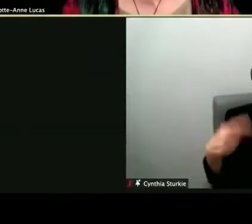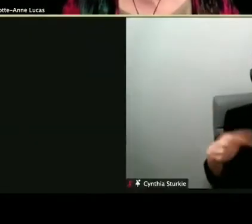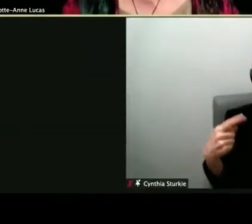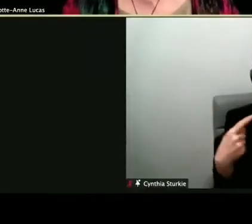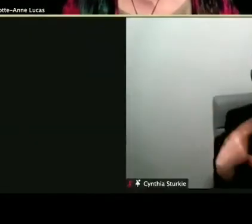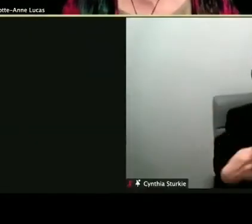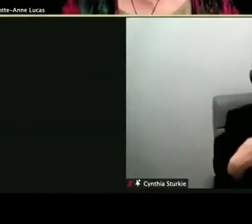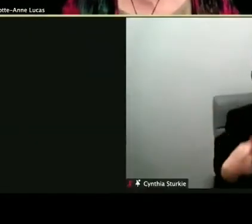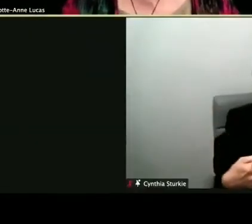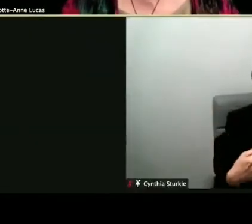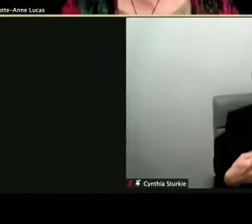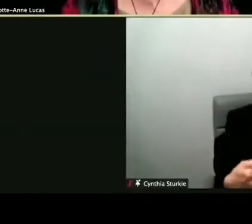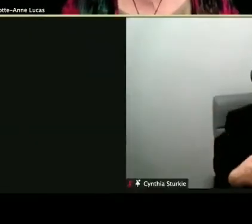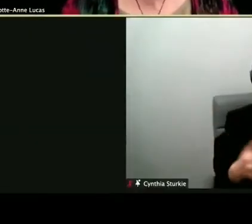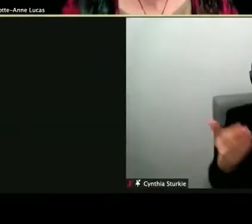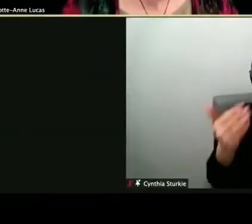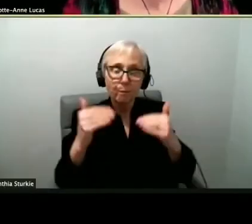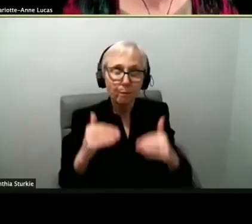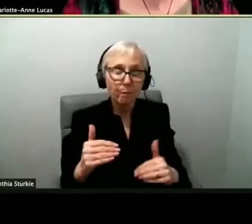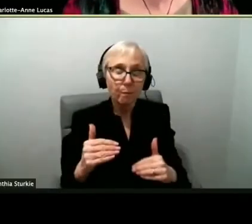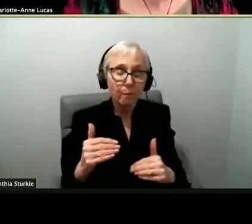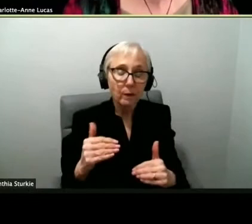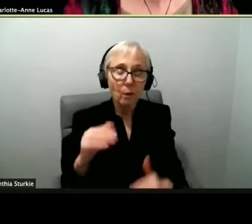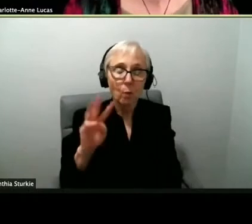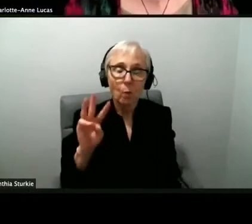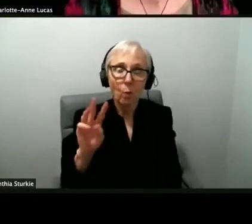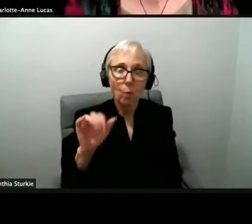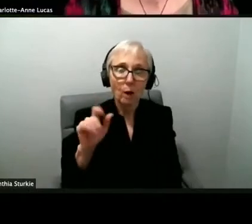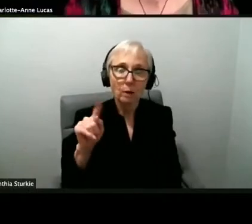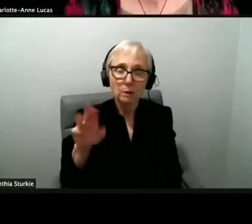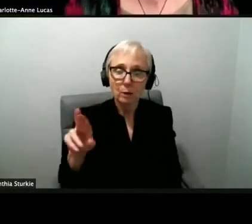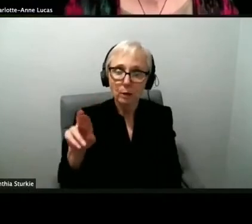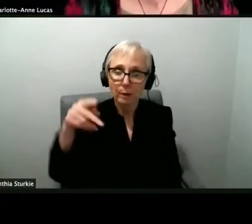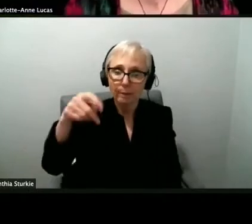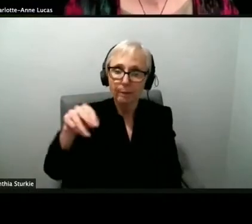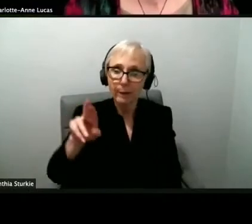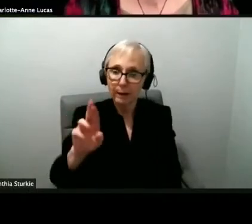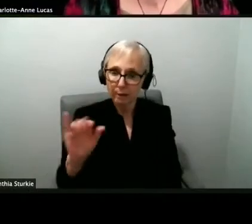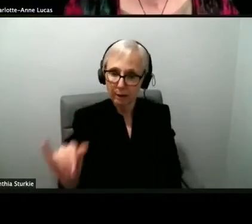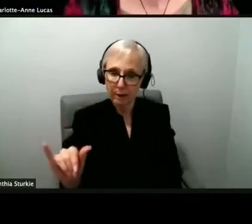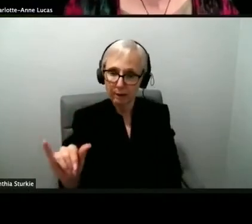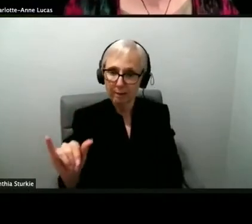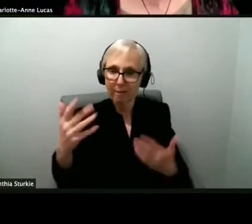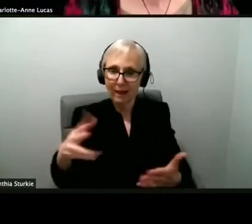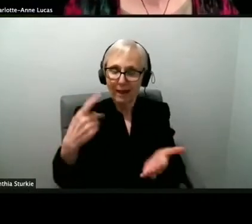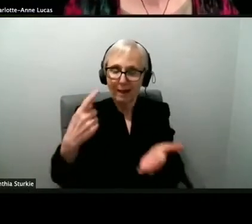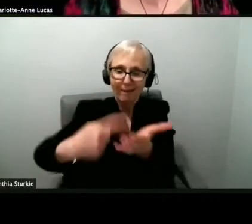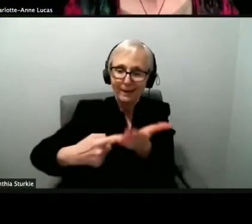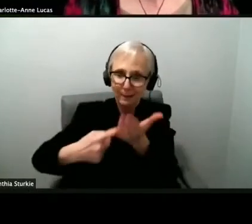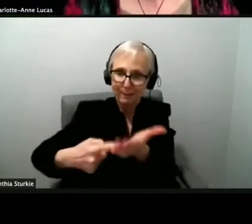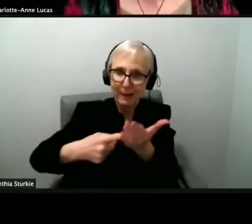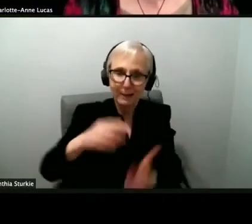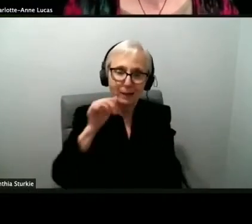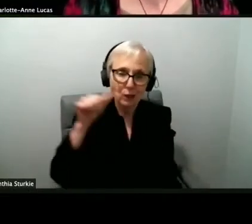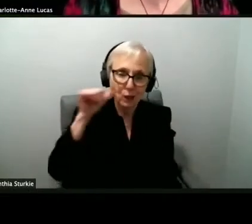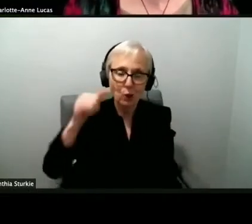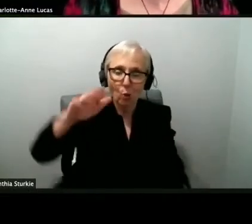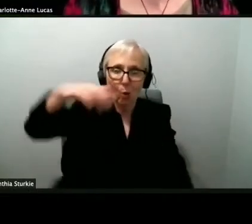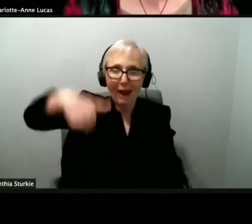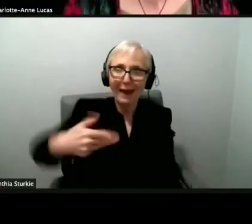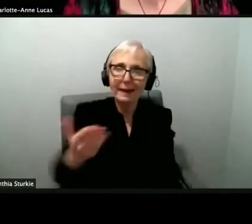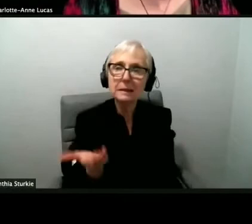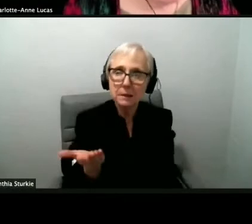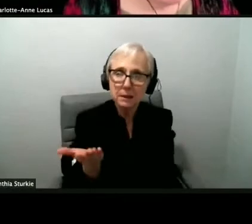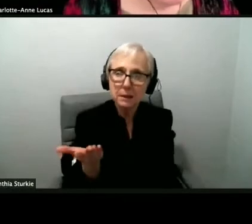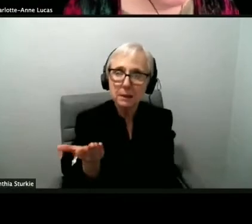And the next person on this question is Walter Perry. I don't know if Mr. Darden knows, but they had that debate yesterday, so you're kind of late.